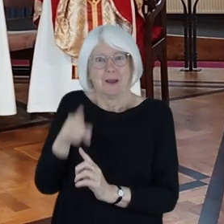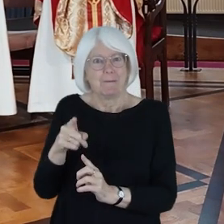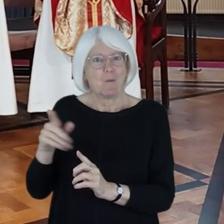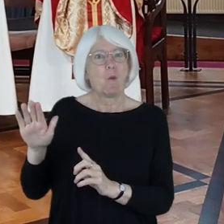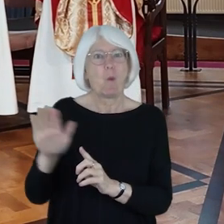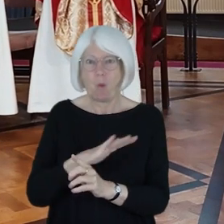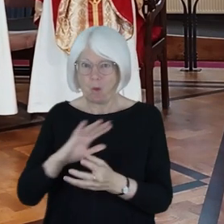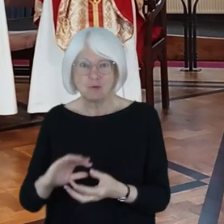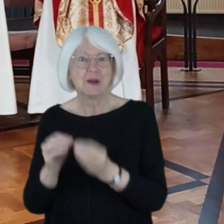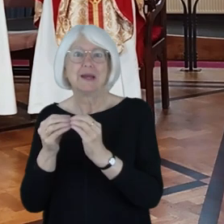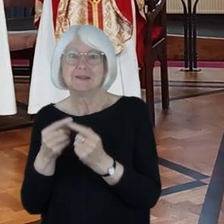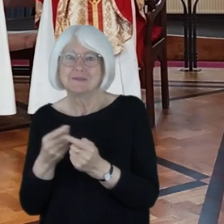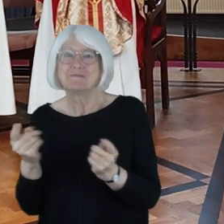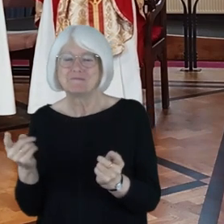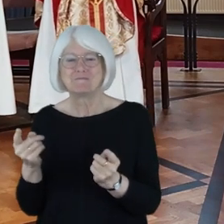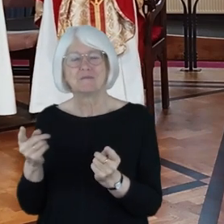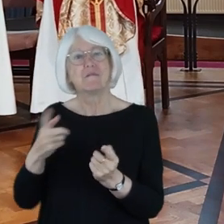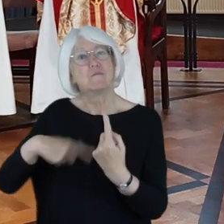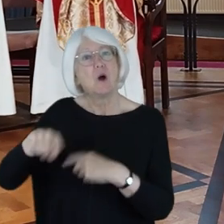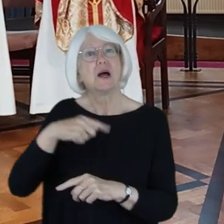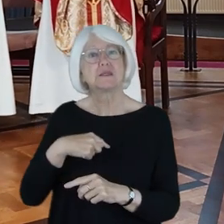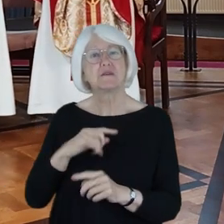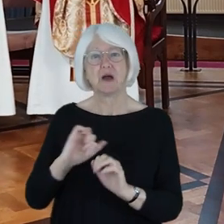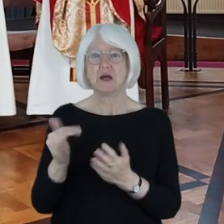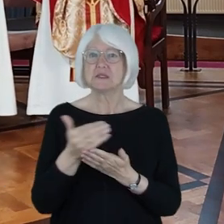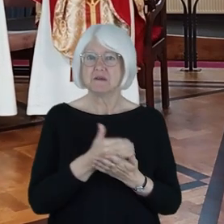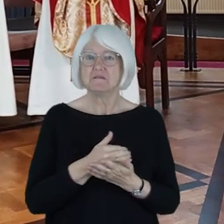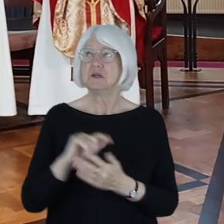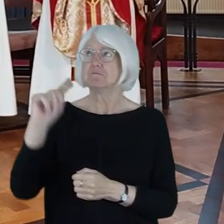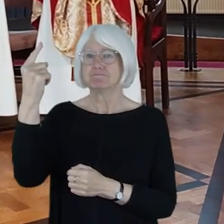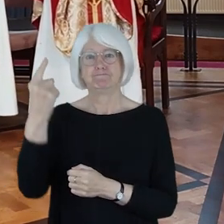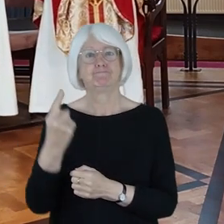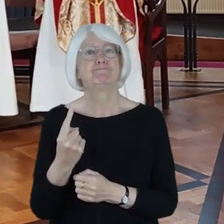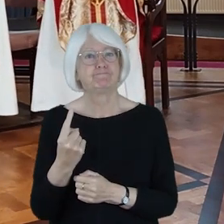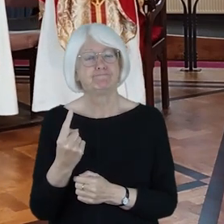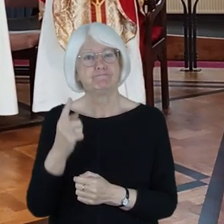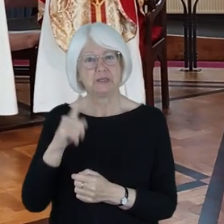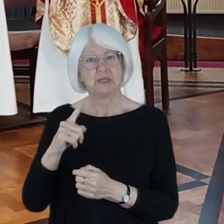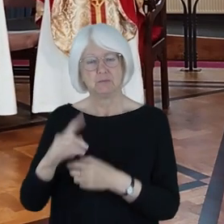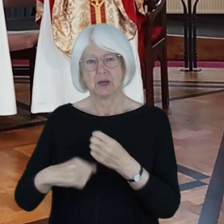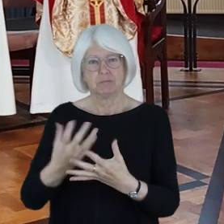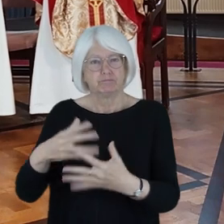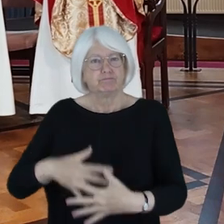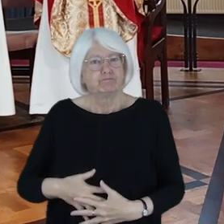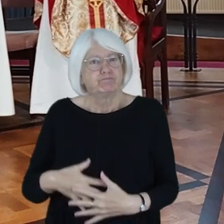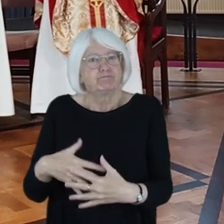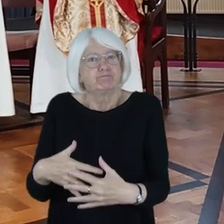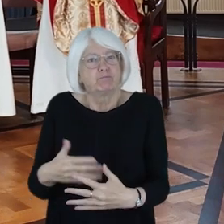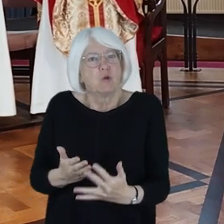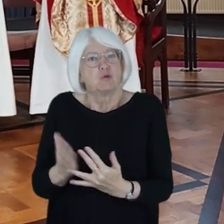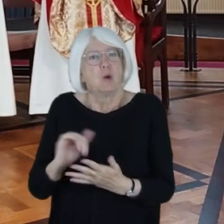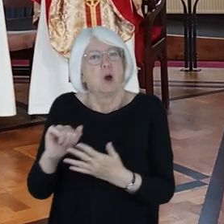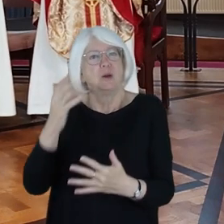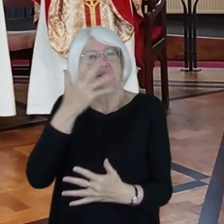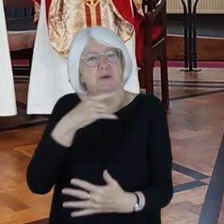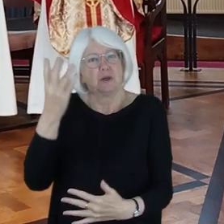for us and for our salvation, he came down from heaven, was incarnate from the Holy Spirit and the